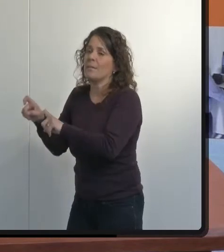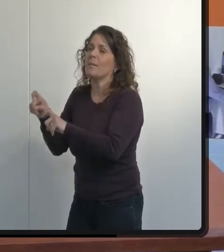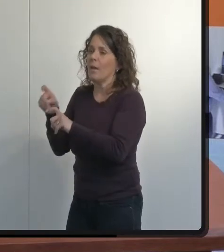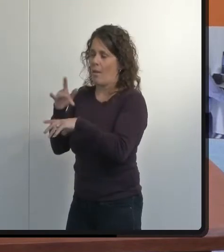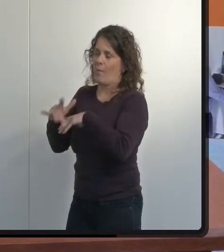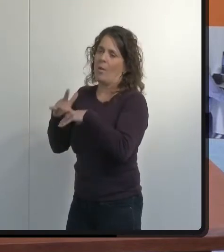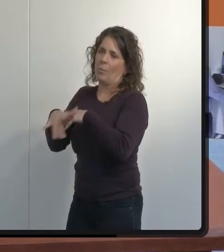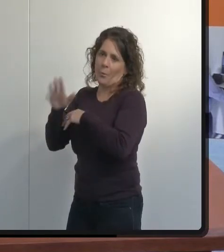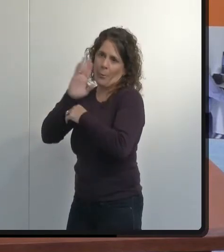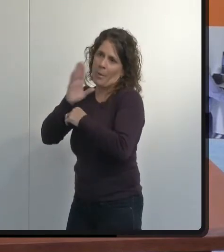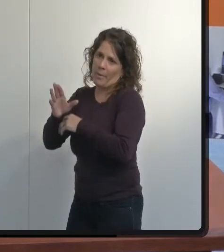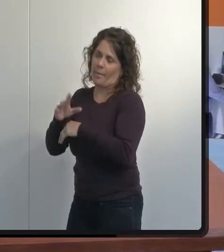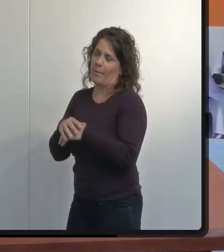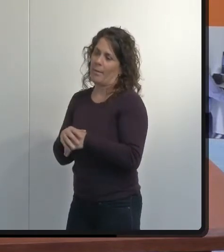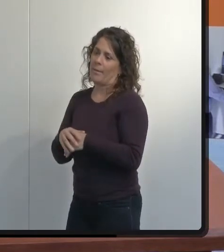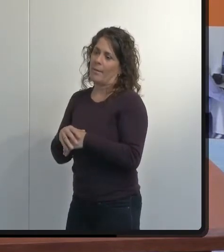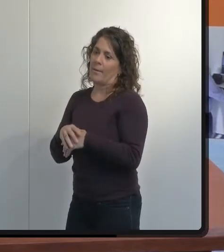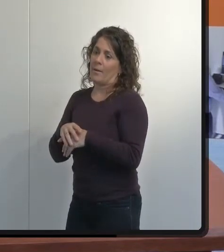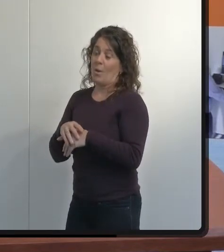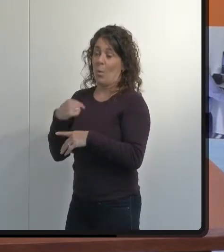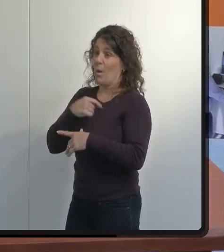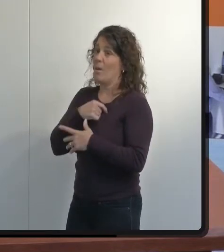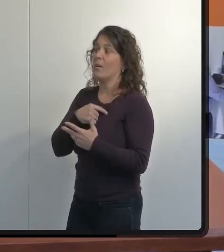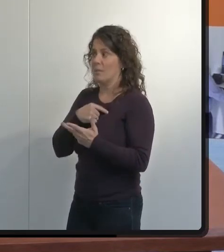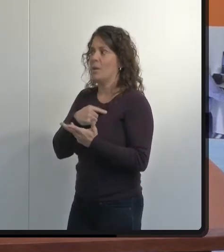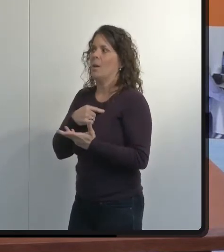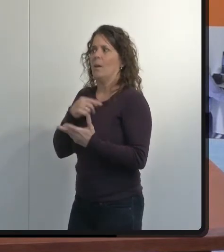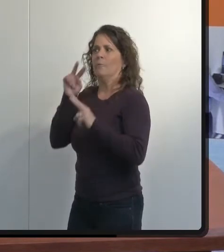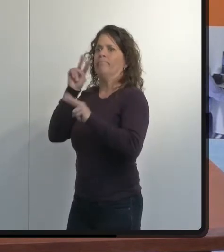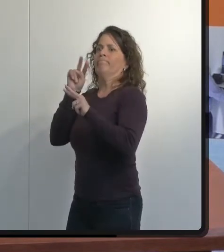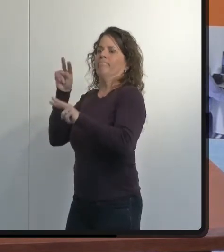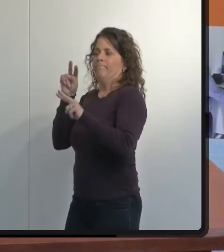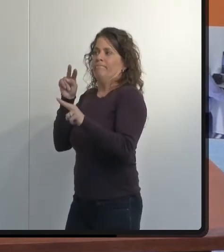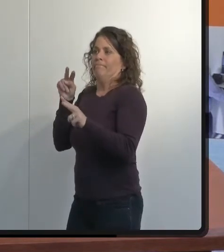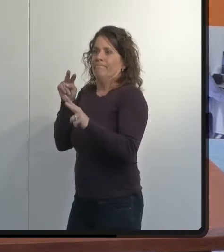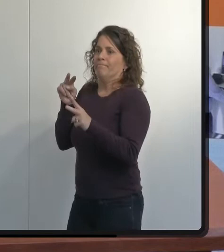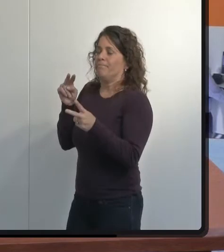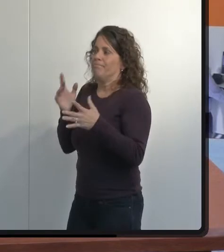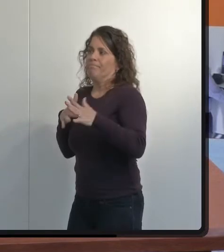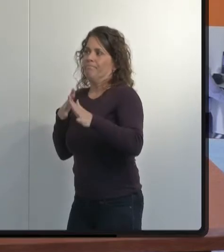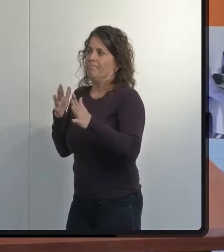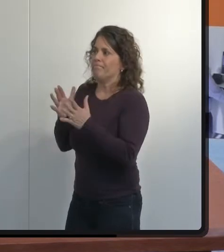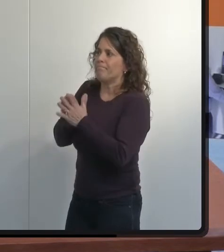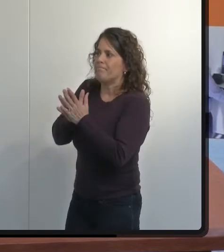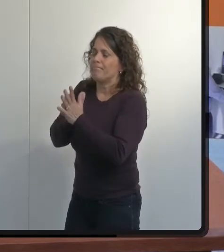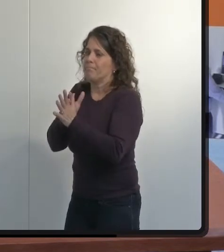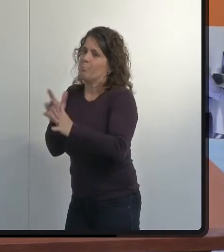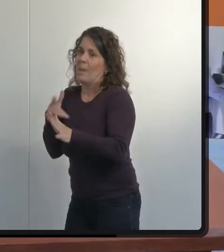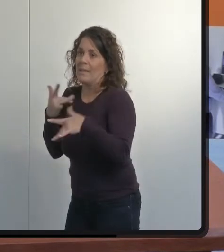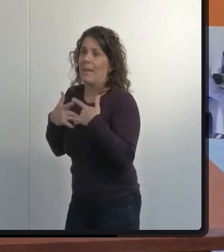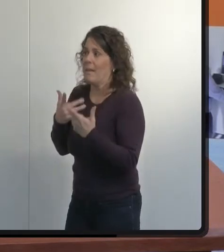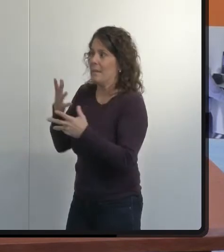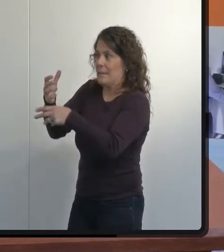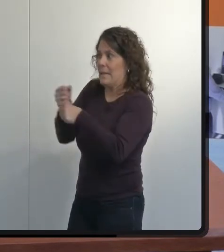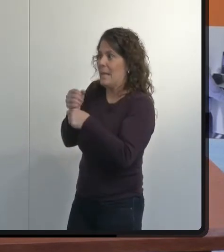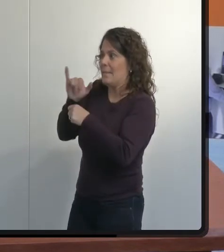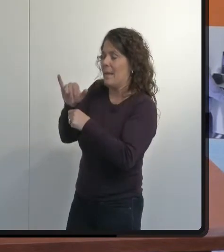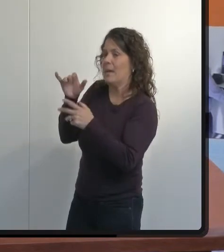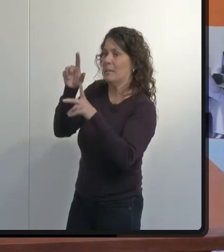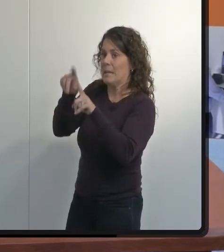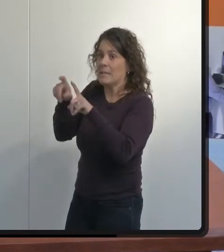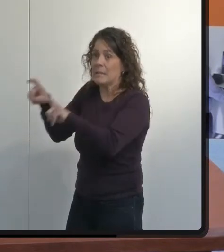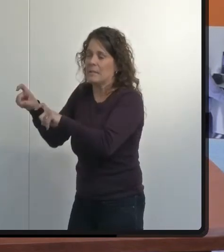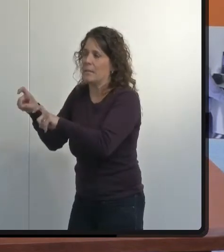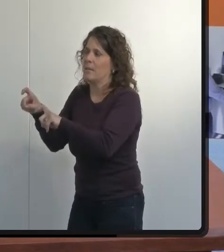we are just as anxious as the next county to get our hands on the supply when